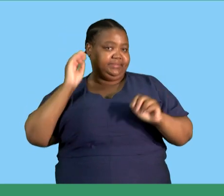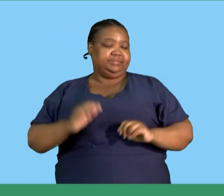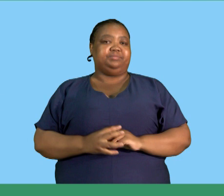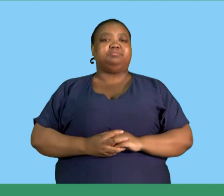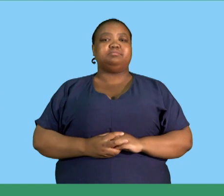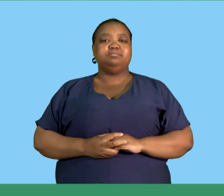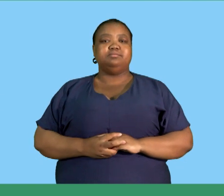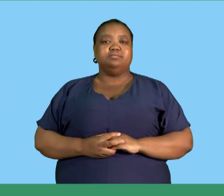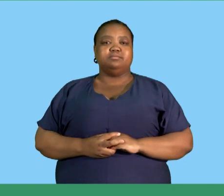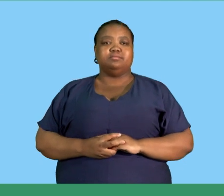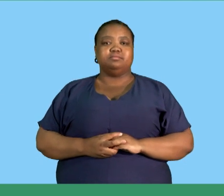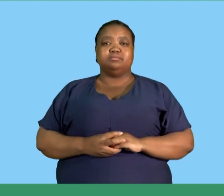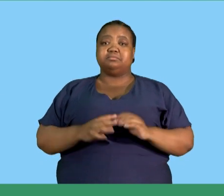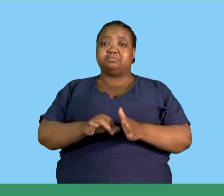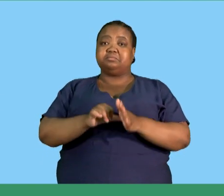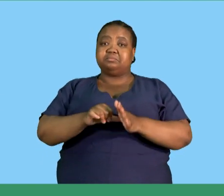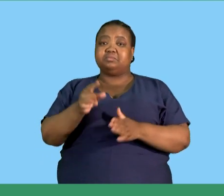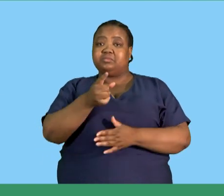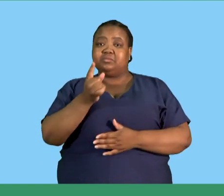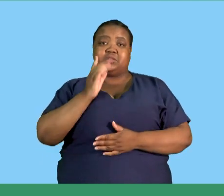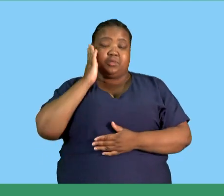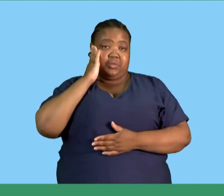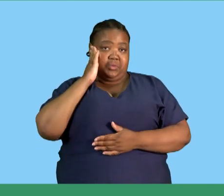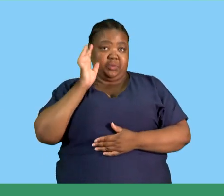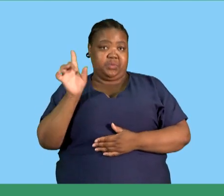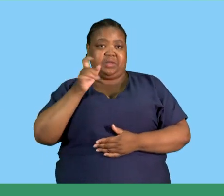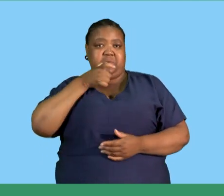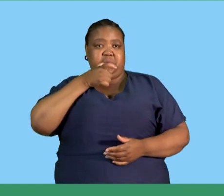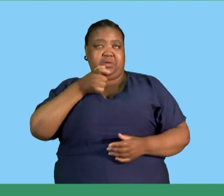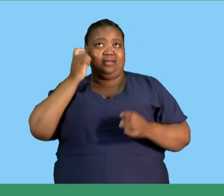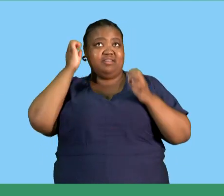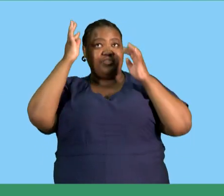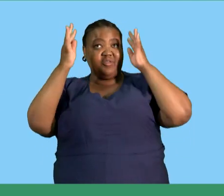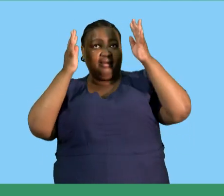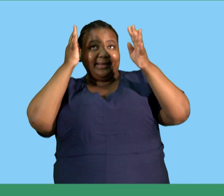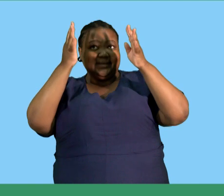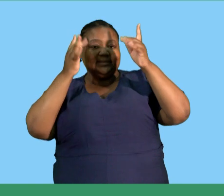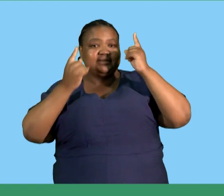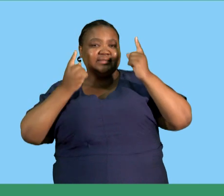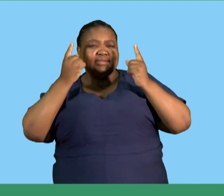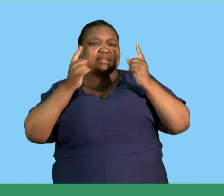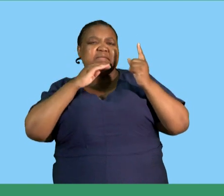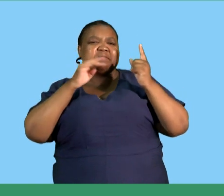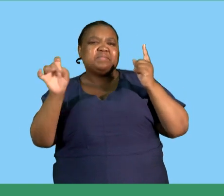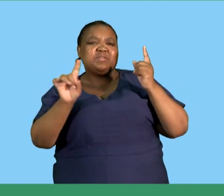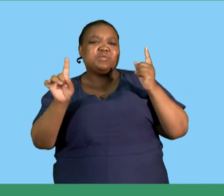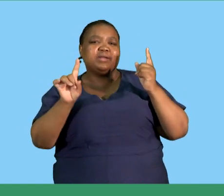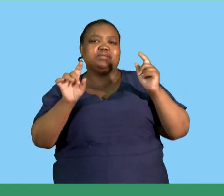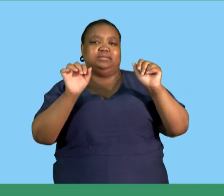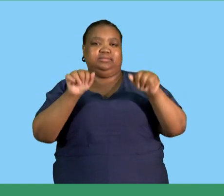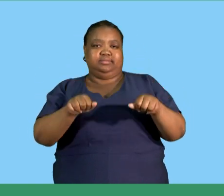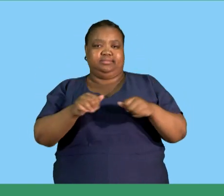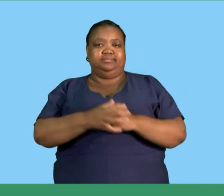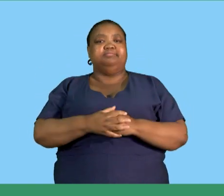Right. So what is it that you should know? You should know the following definition. Creative thinking. What is creative thinking?